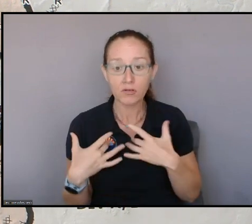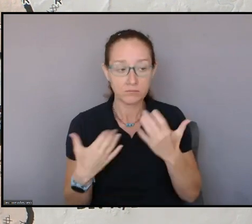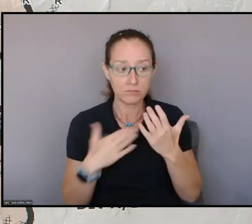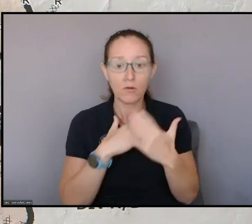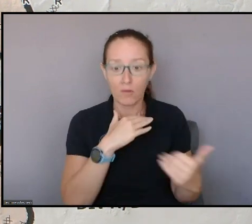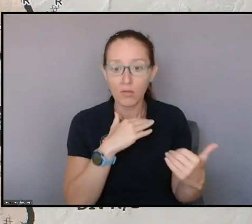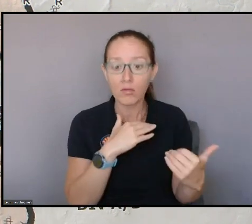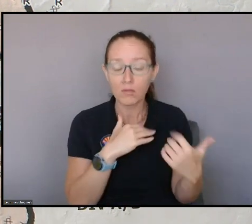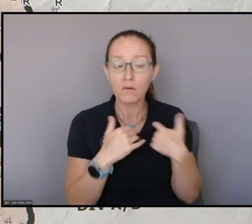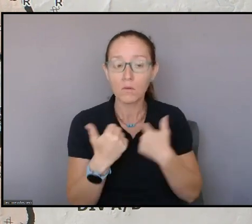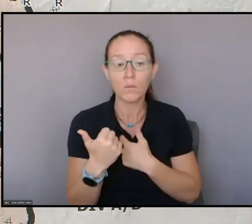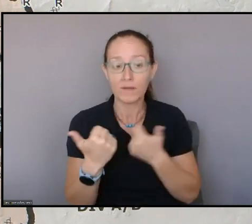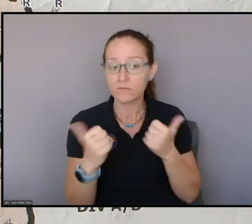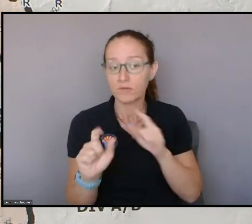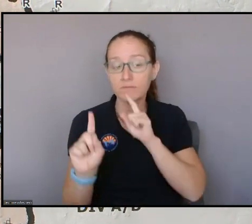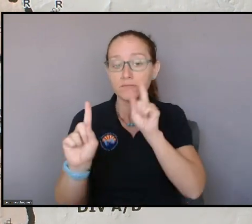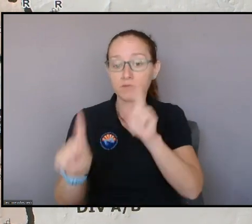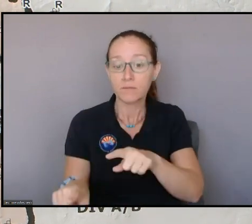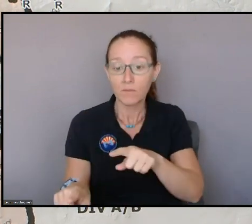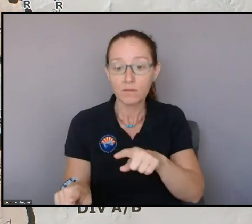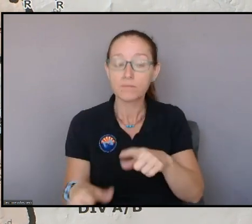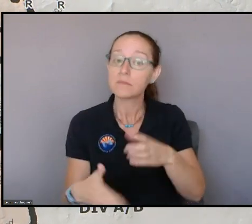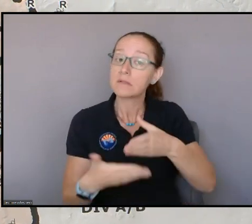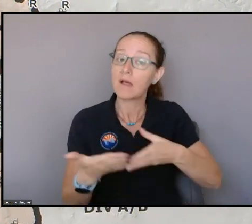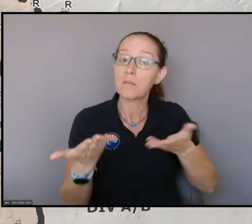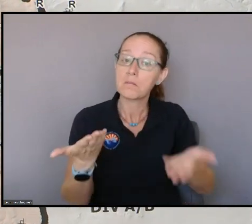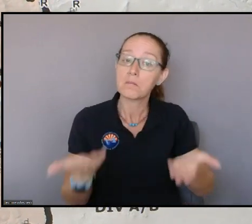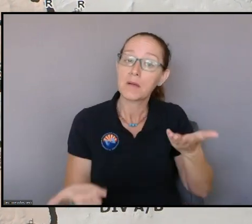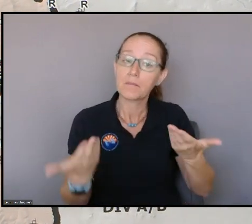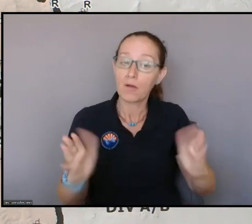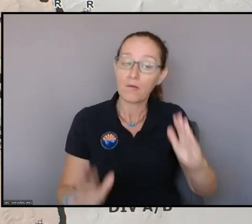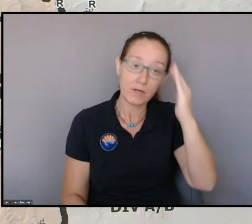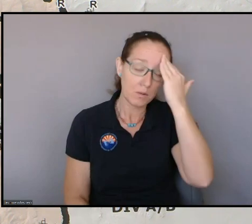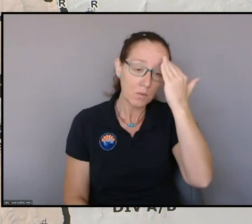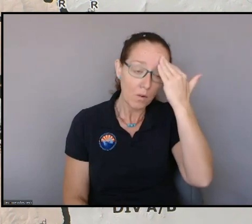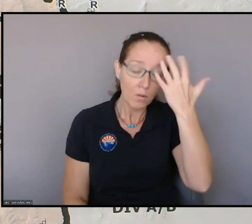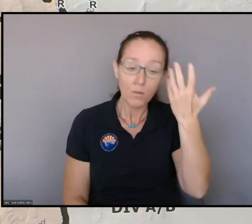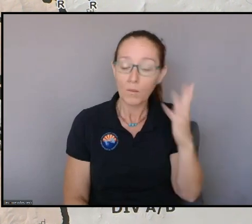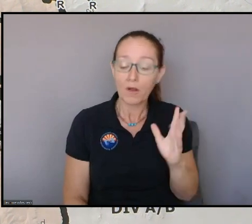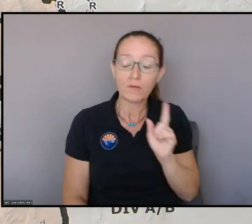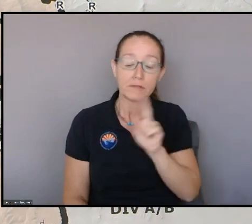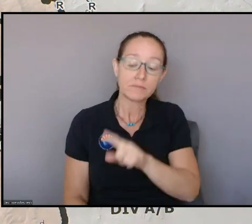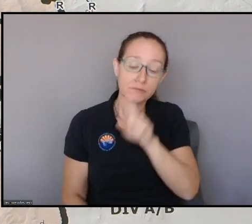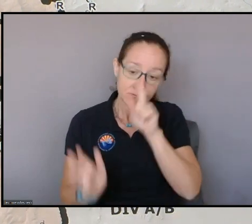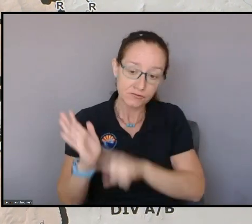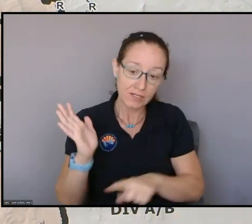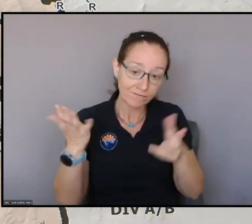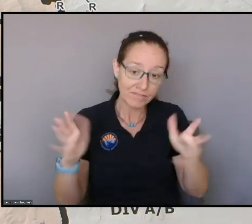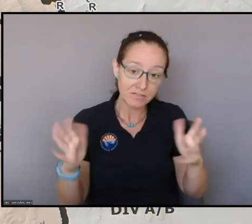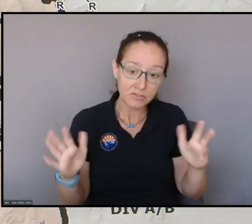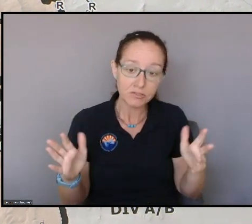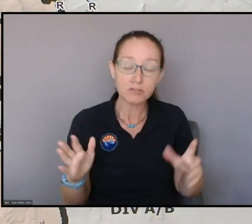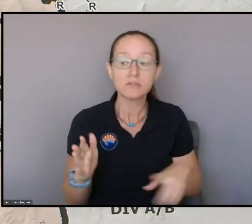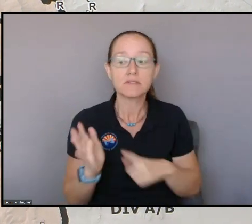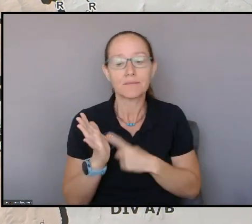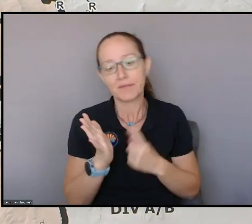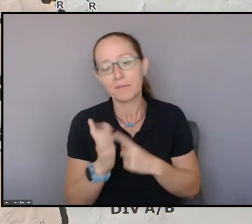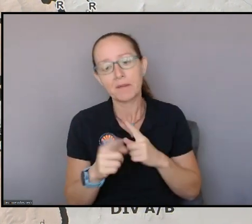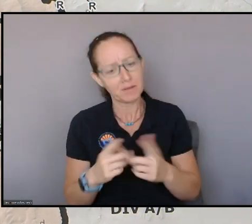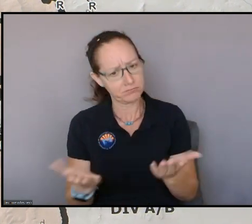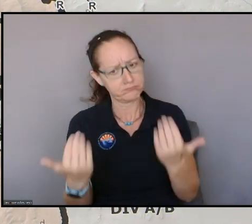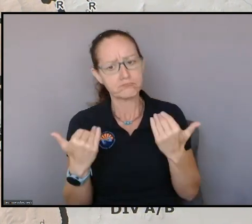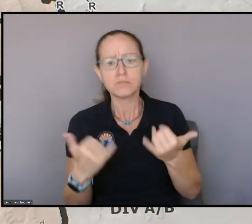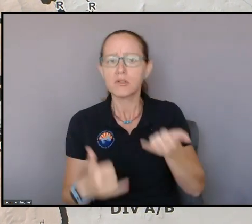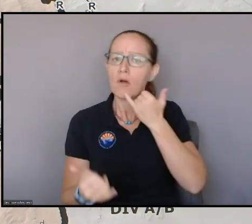things. Some of those things we might already know about, and we might have already had people go to. But we welcome those calls, we welcome